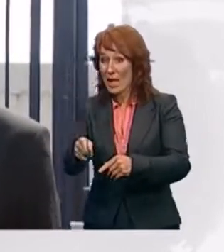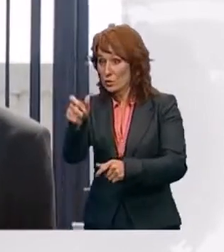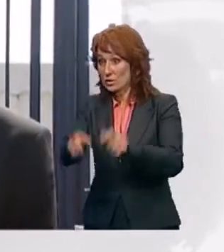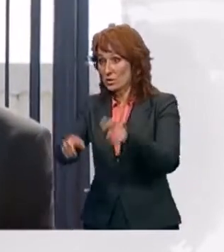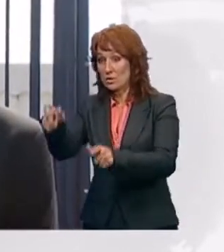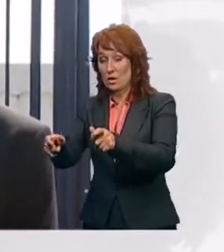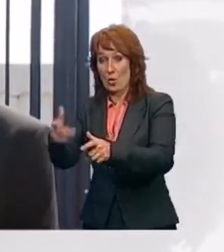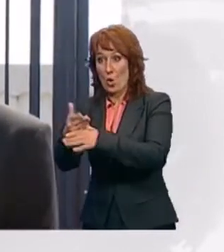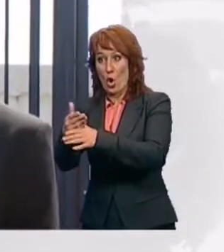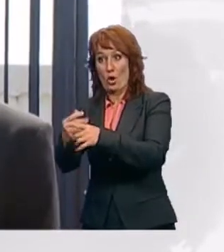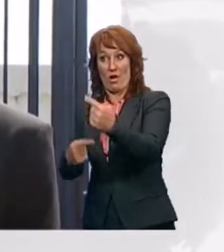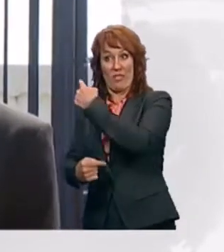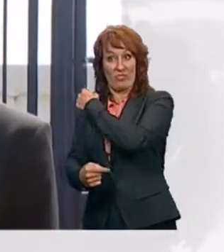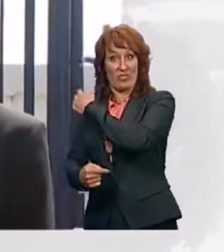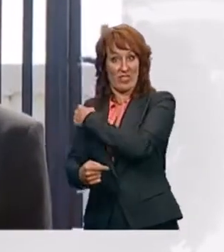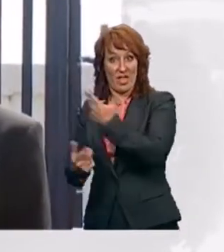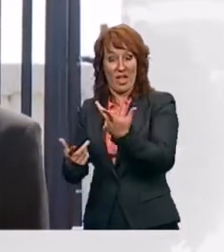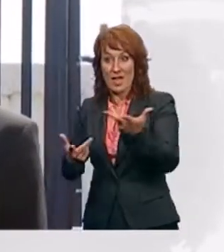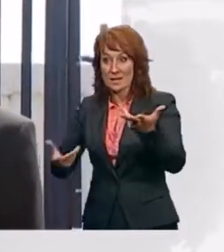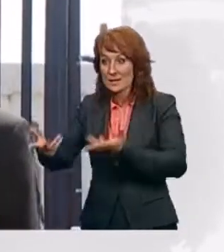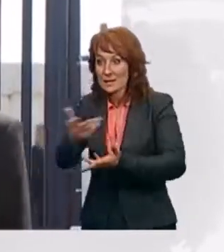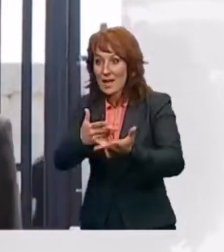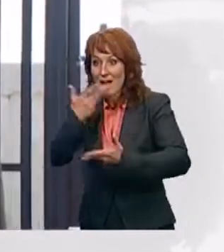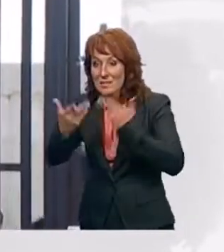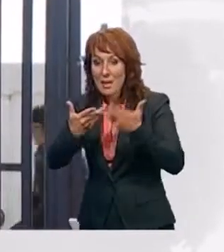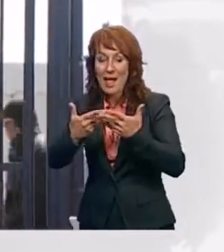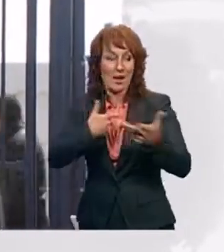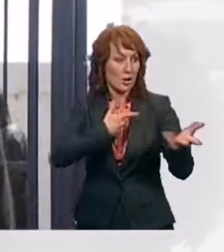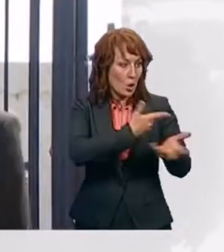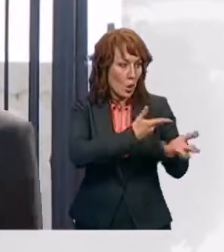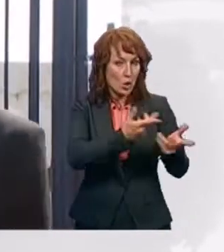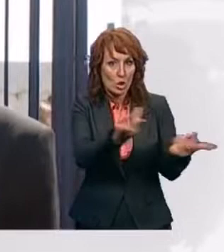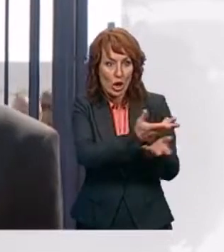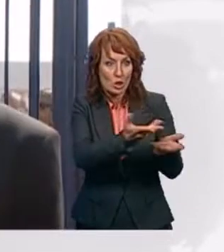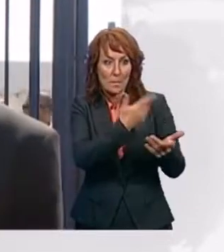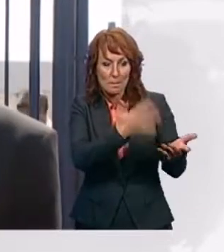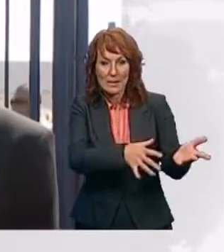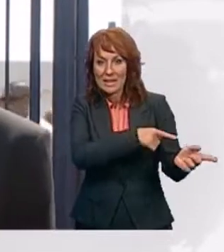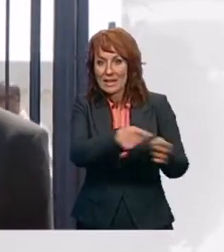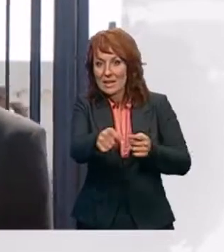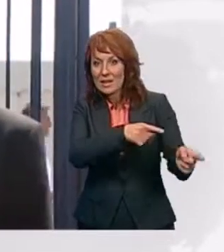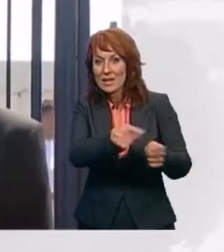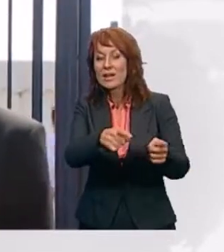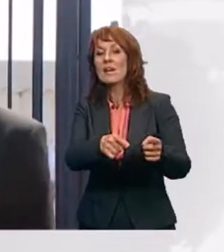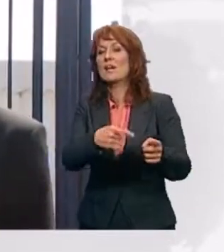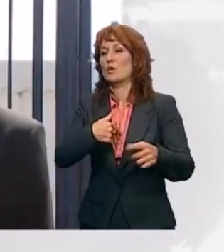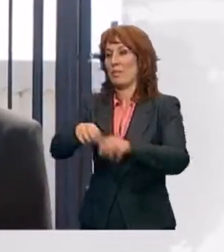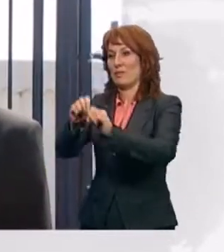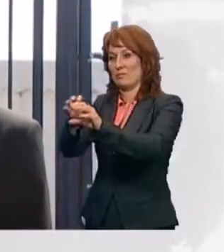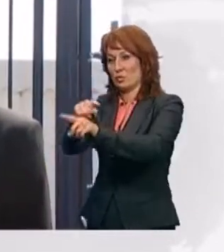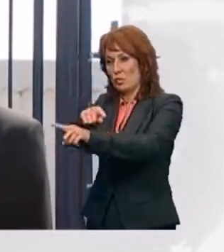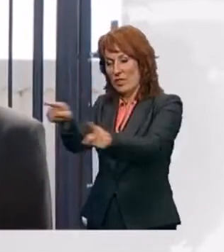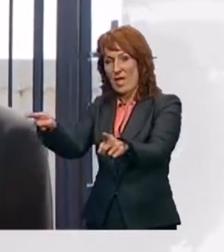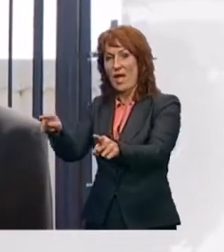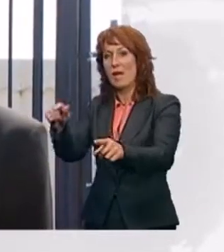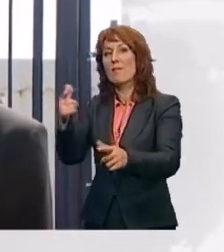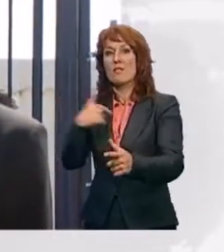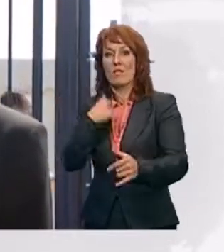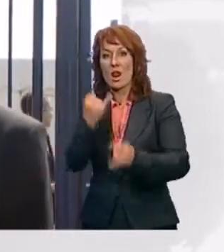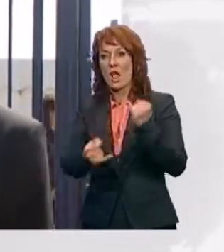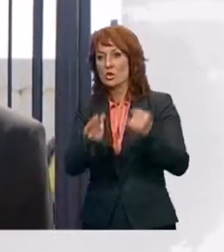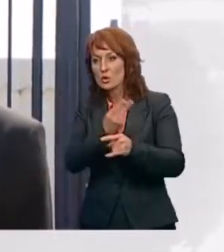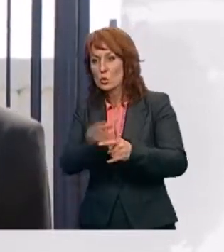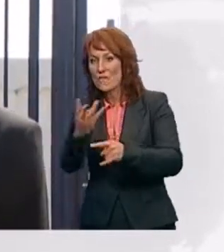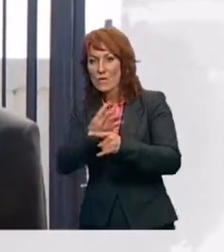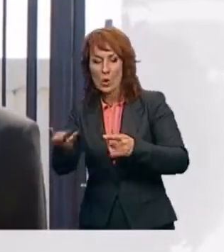to explain the negotiations and discussions that have been taking place over the last 3 or 4 weeks with British